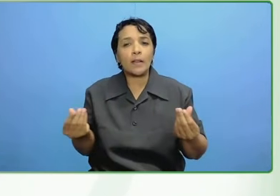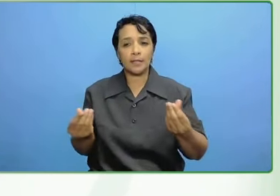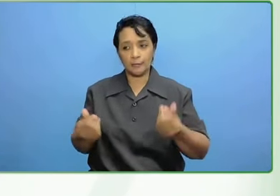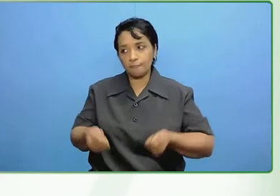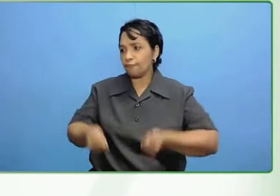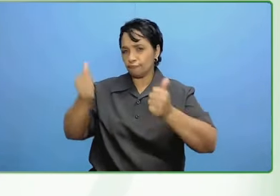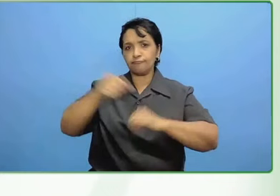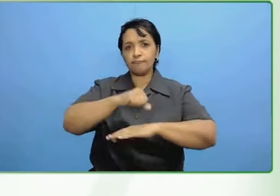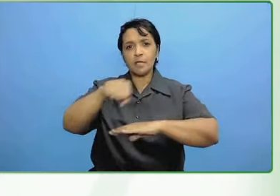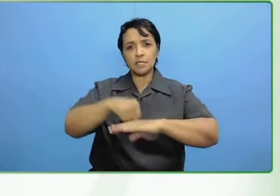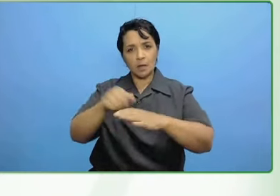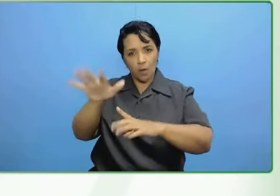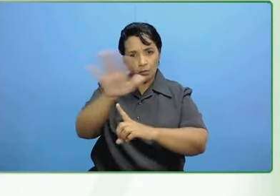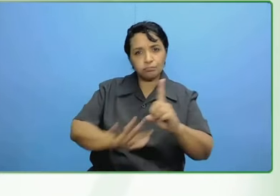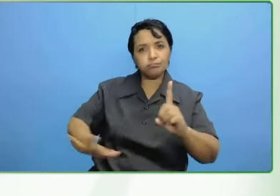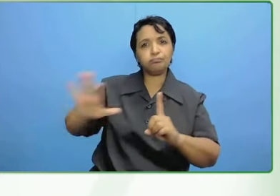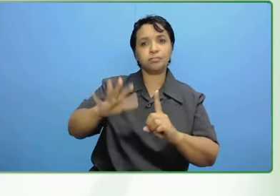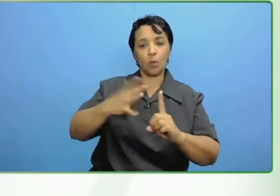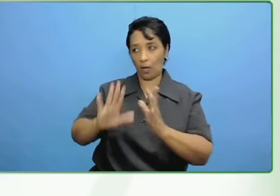We increased the number of